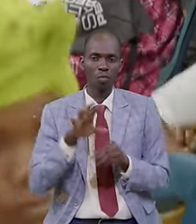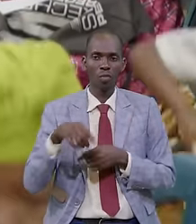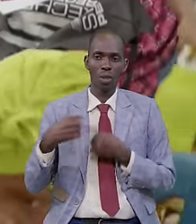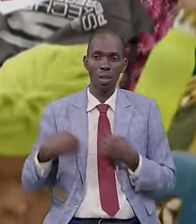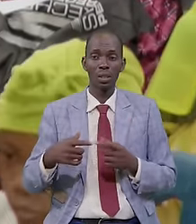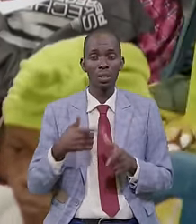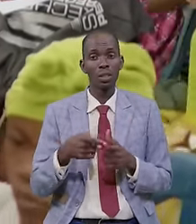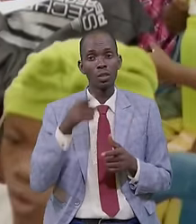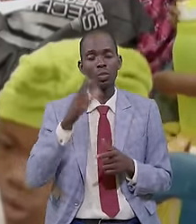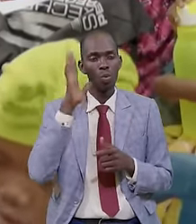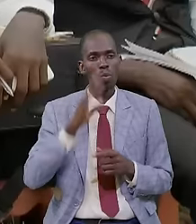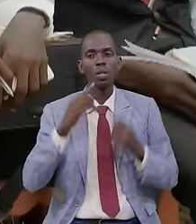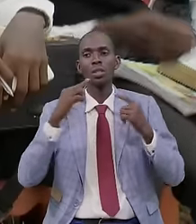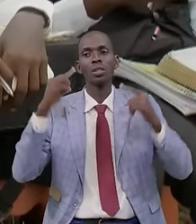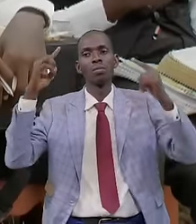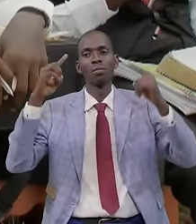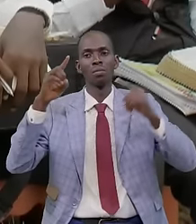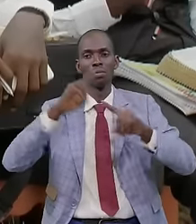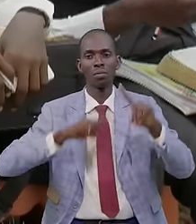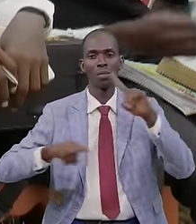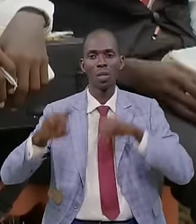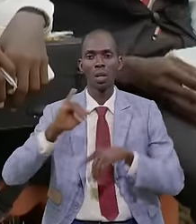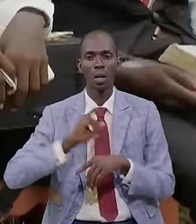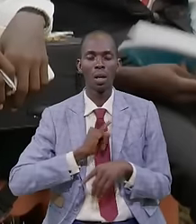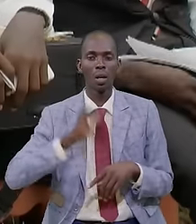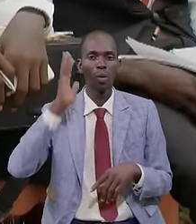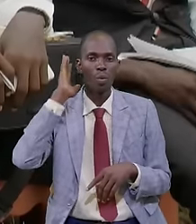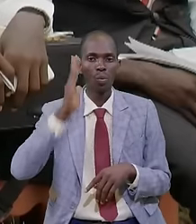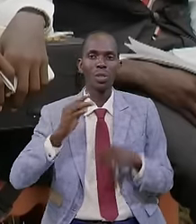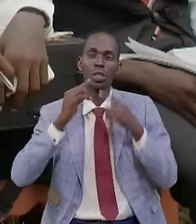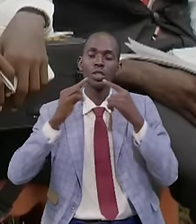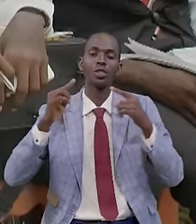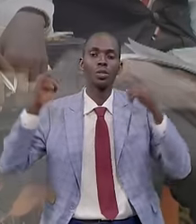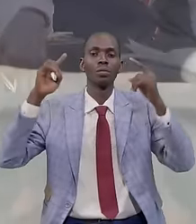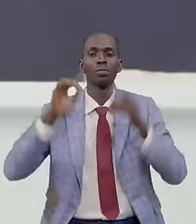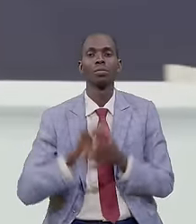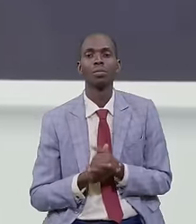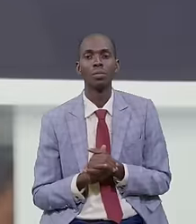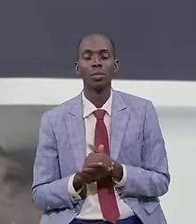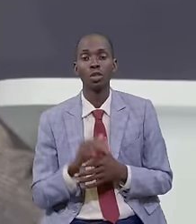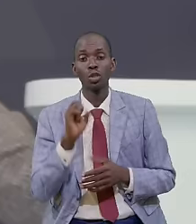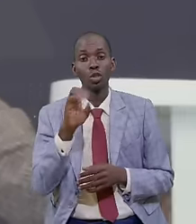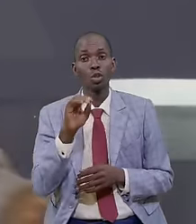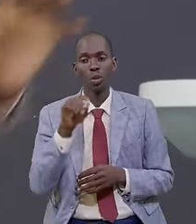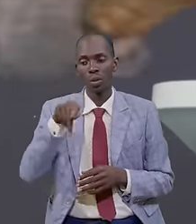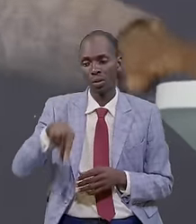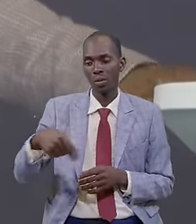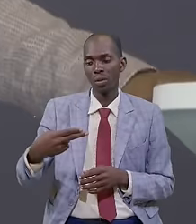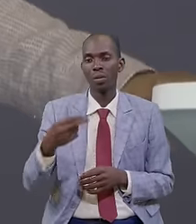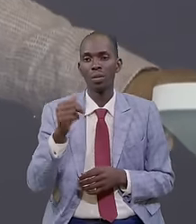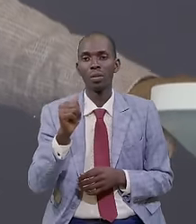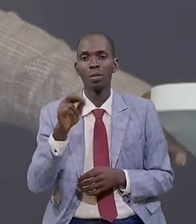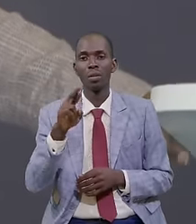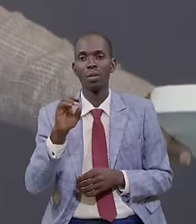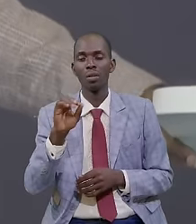I will succeed. And so, Pharaoh had his own dreams, two of